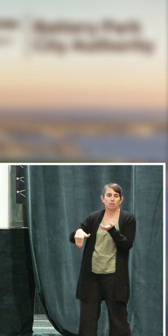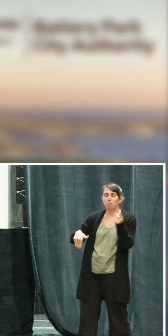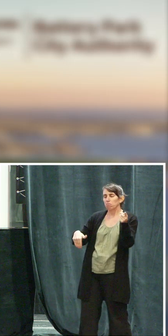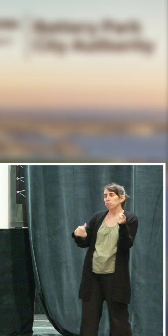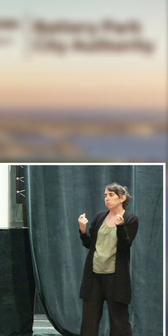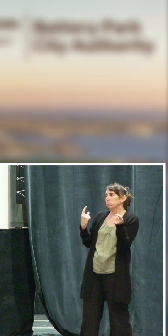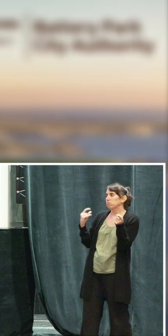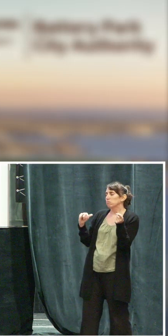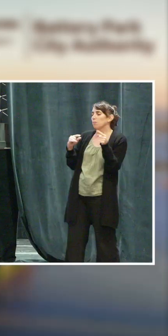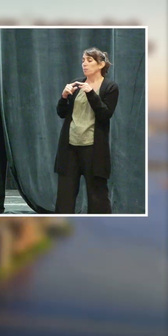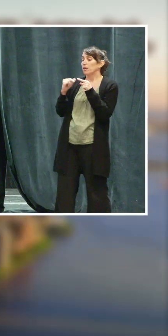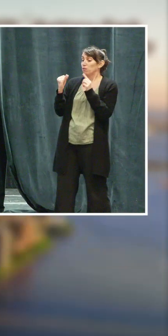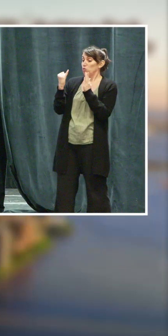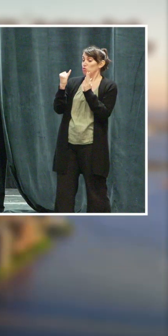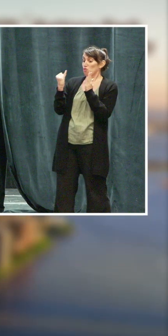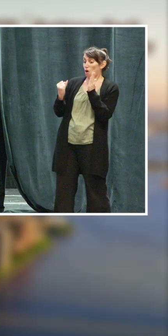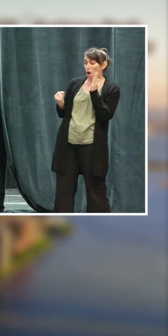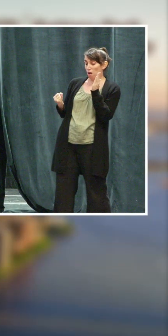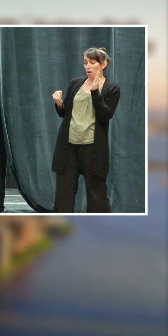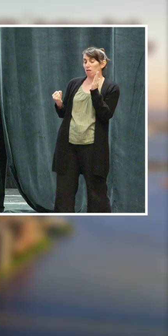that, but if you draw